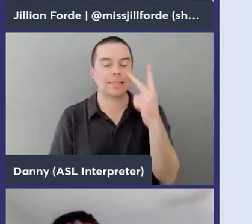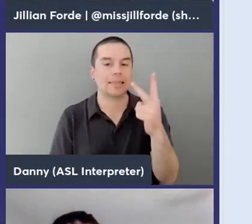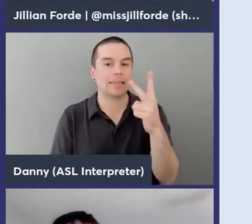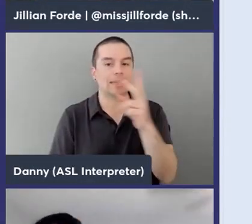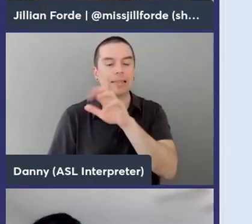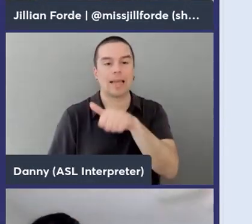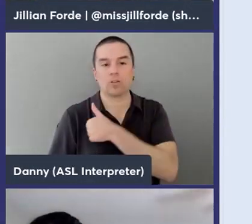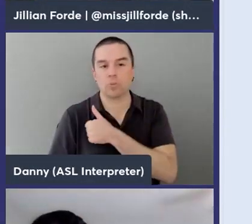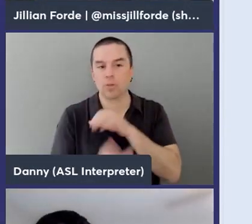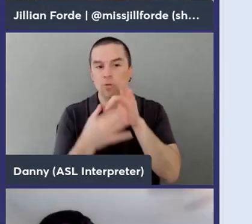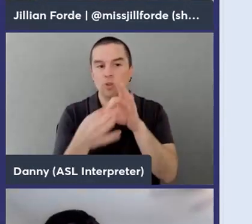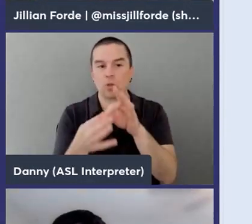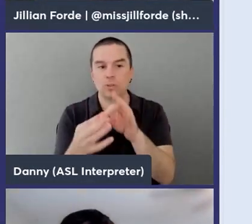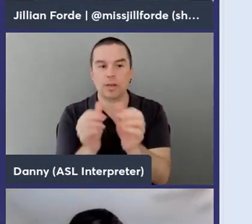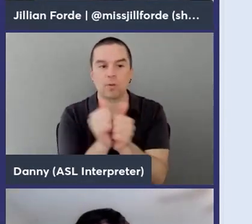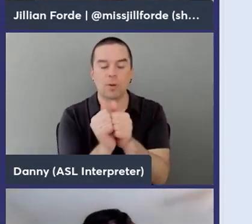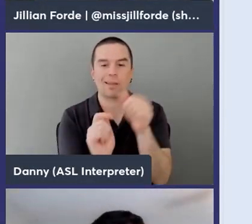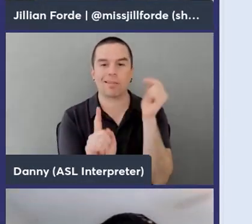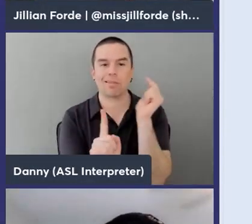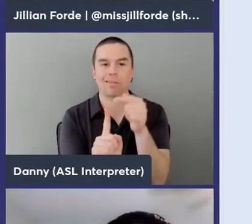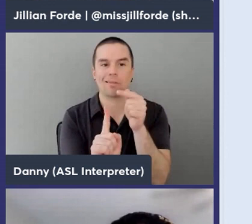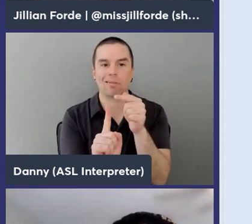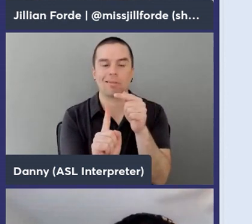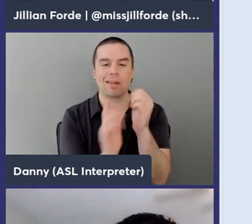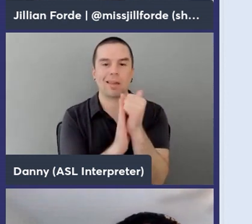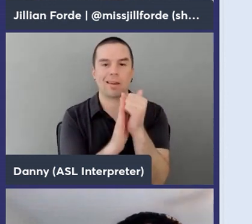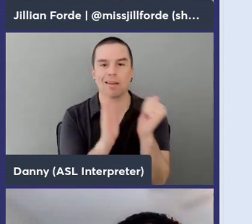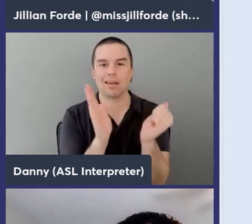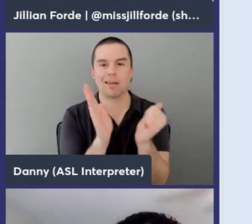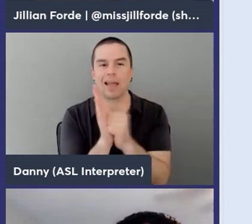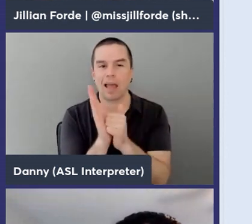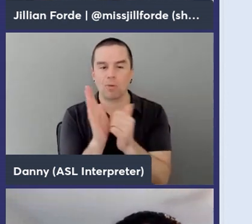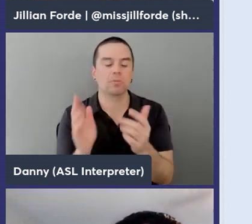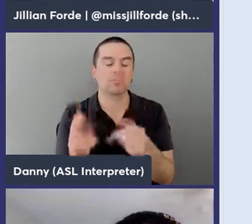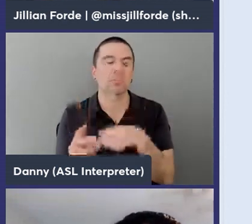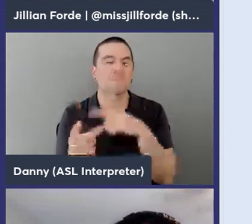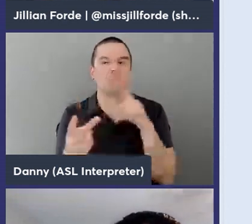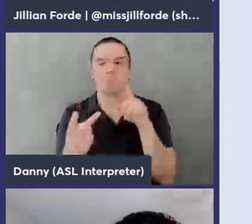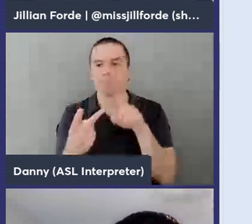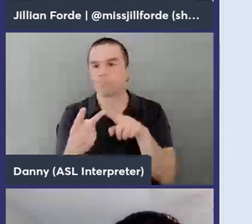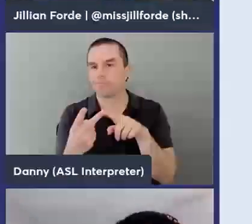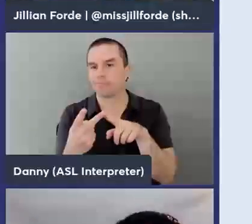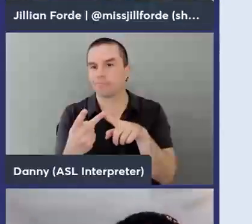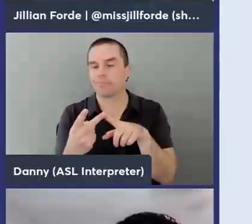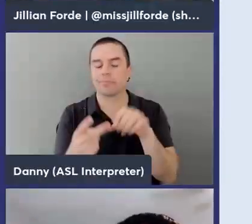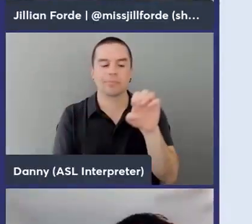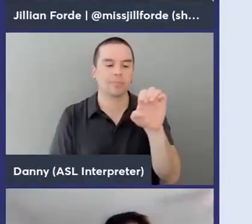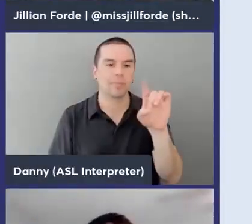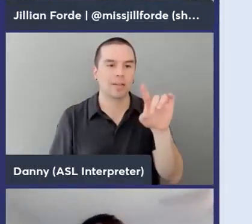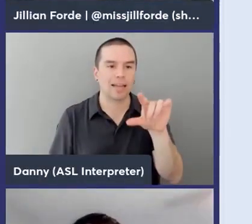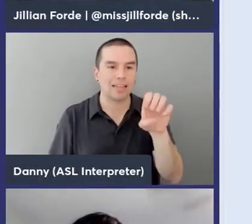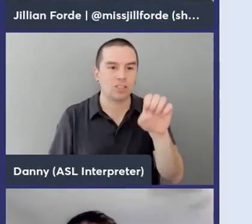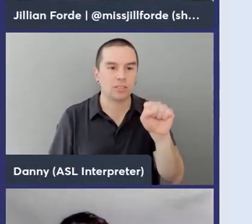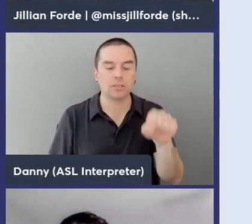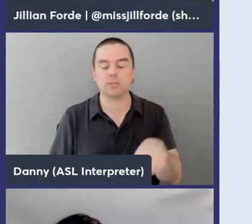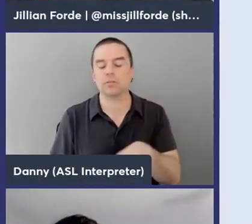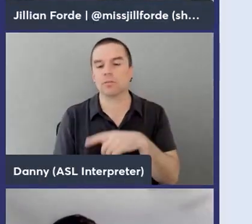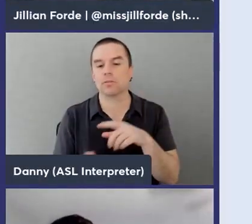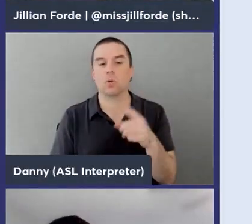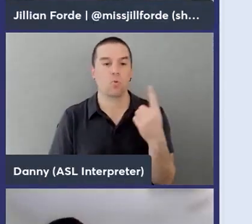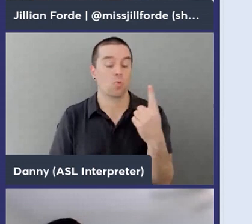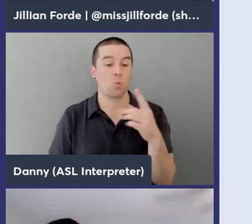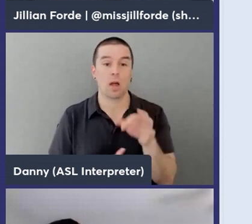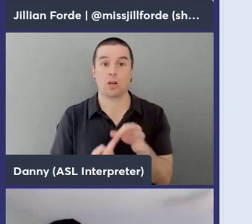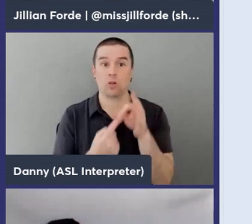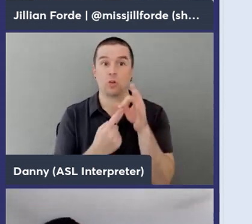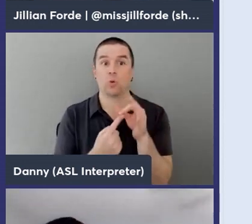with, in this case, I'm looking at an account. You can look at the attributes associated with edges. One of the unique aspects